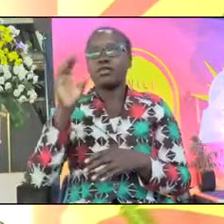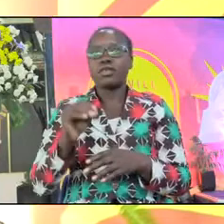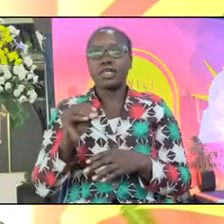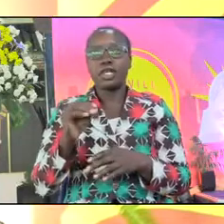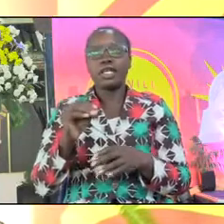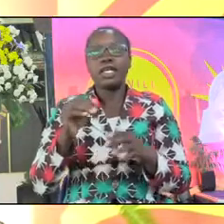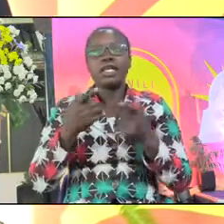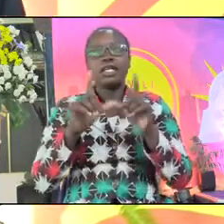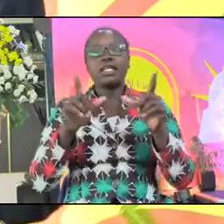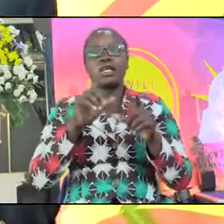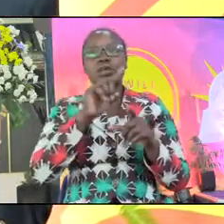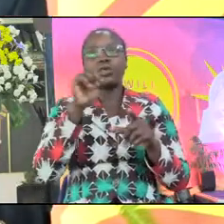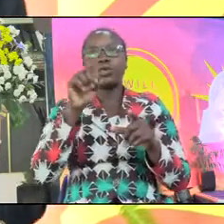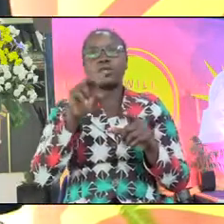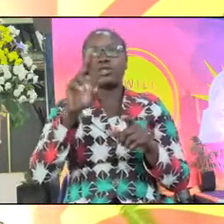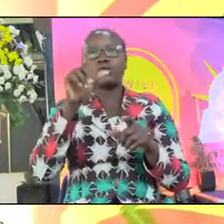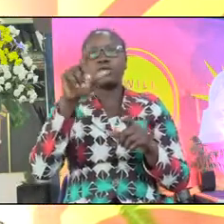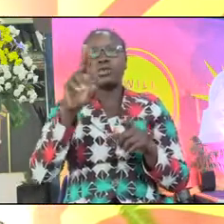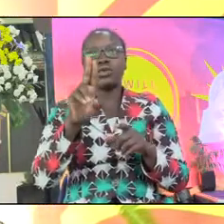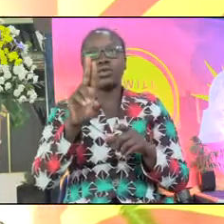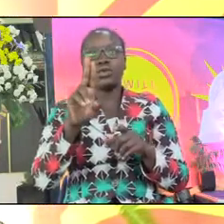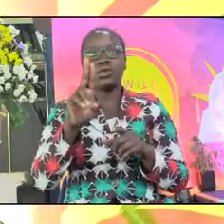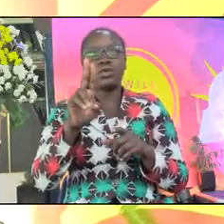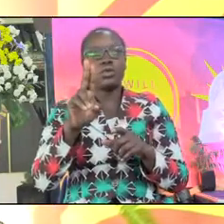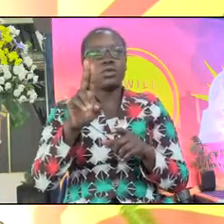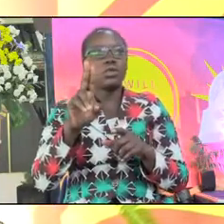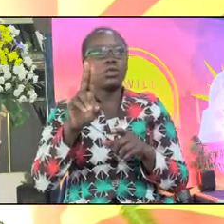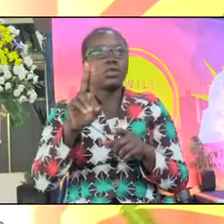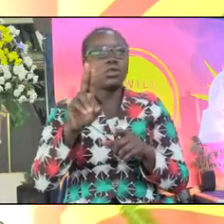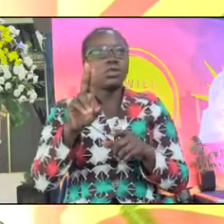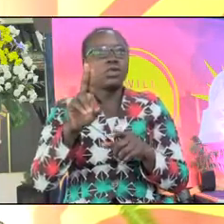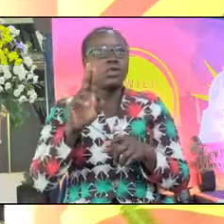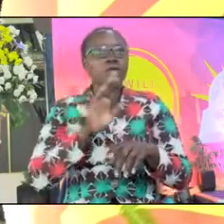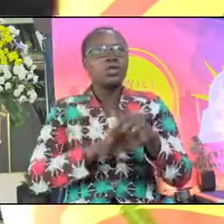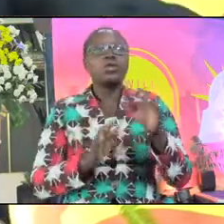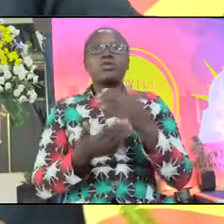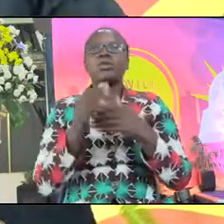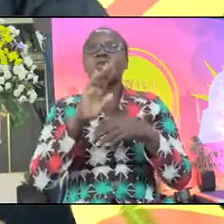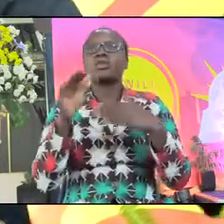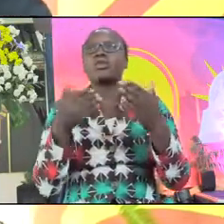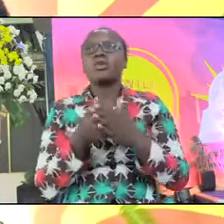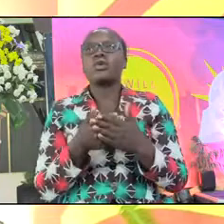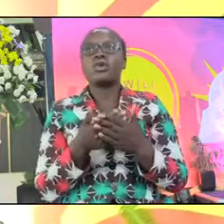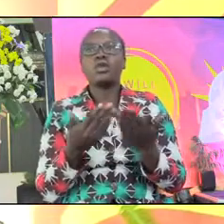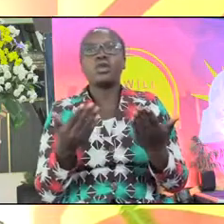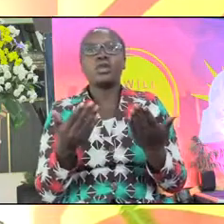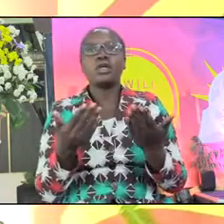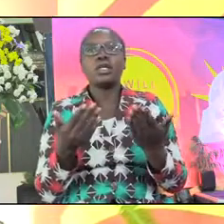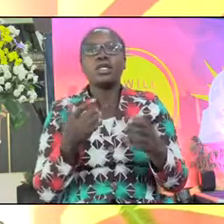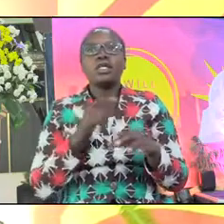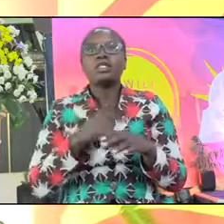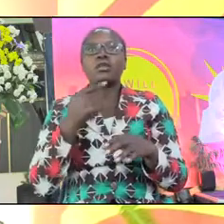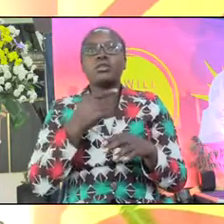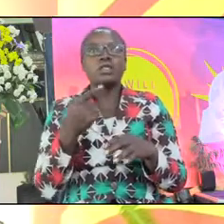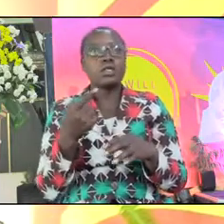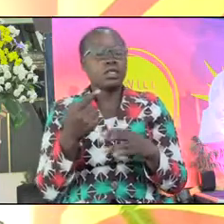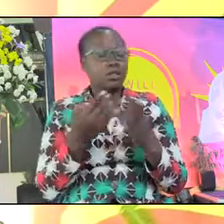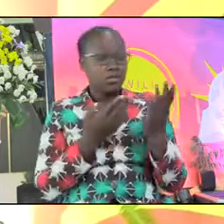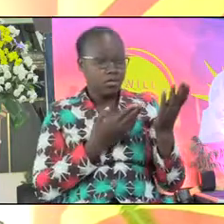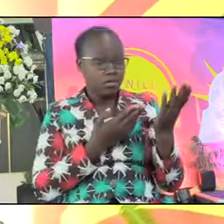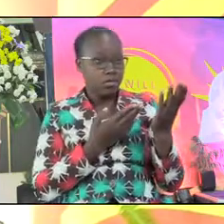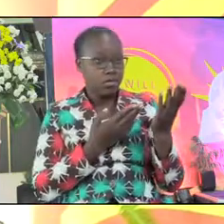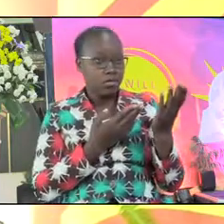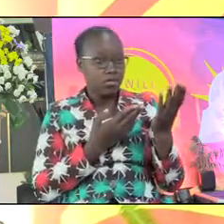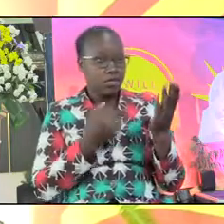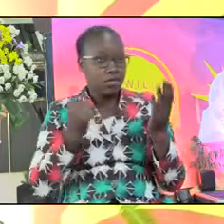Zulu language, Salbonani Lonke. All I'm saying is good morning to everyone. When I say Salbonani